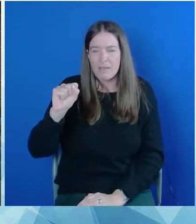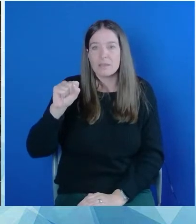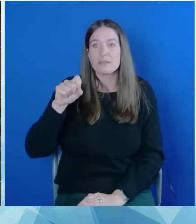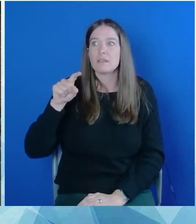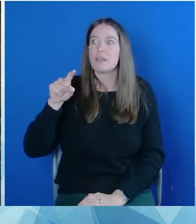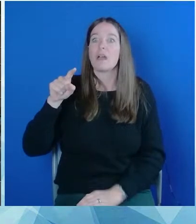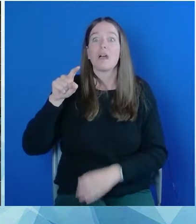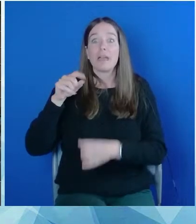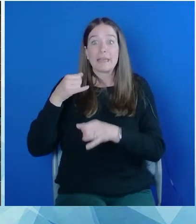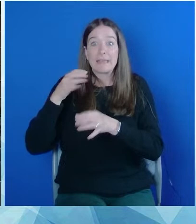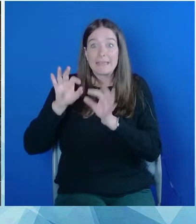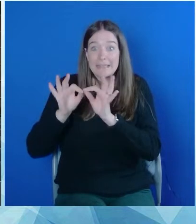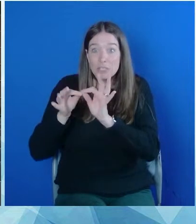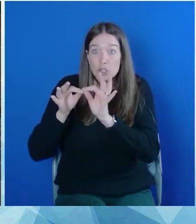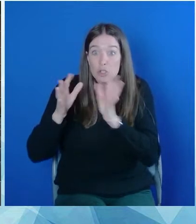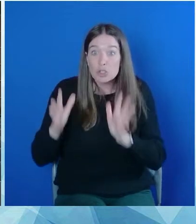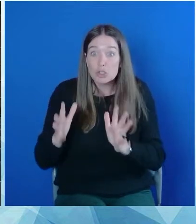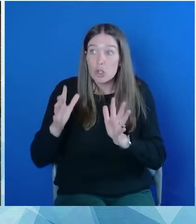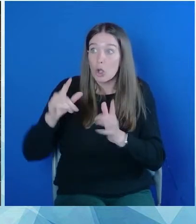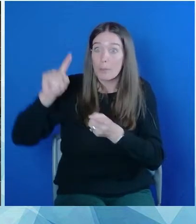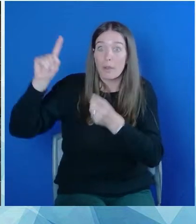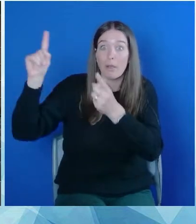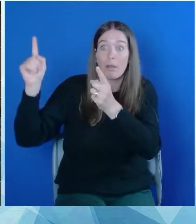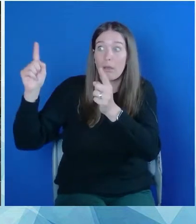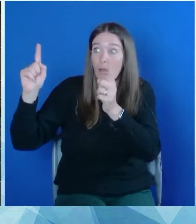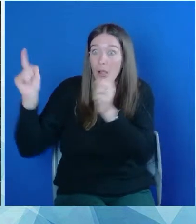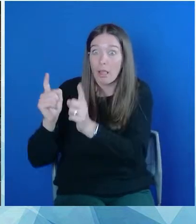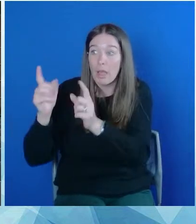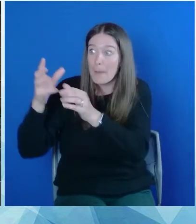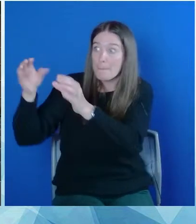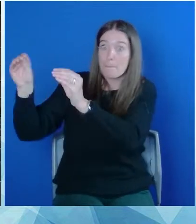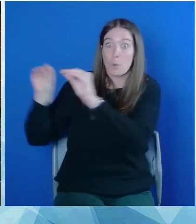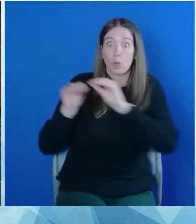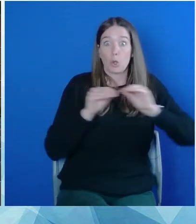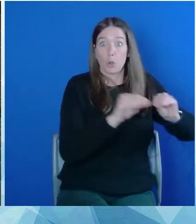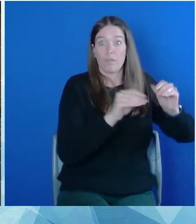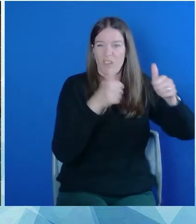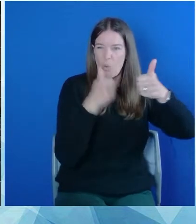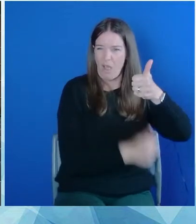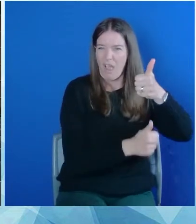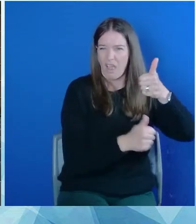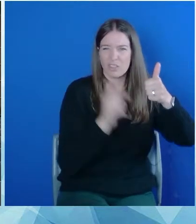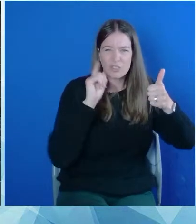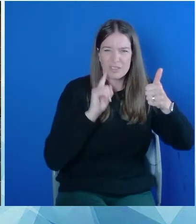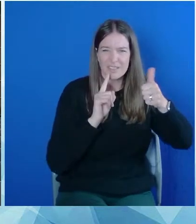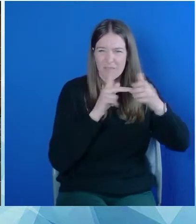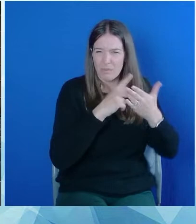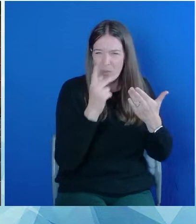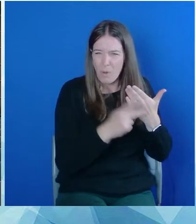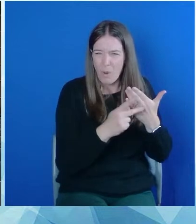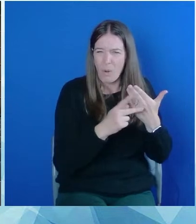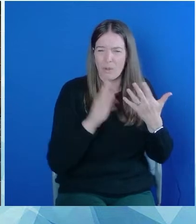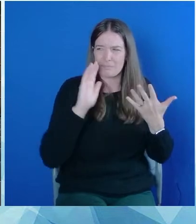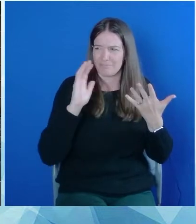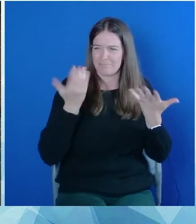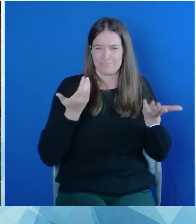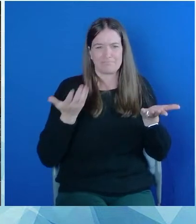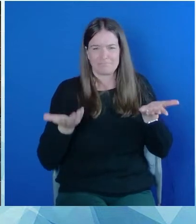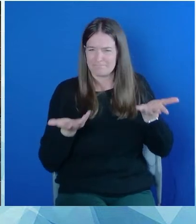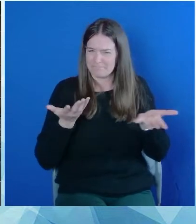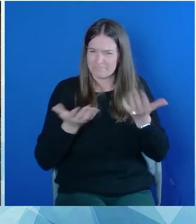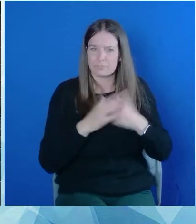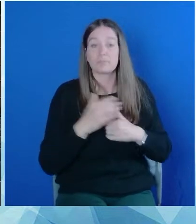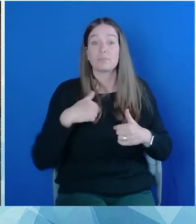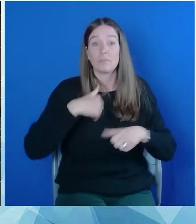which further fractures the itinerant program and cohesion and collaborative services to districts. I've been with the agency